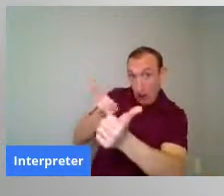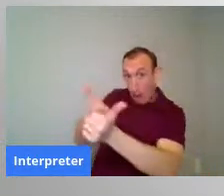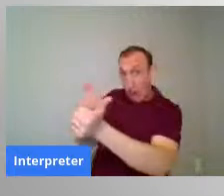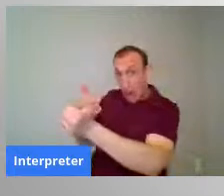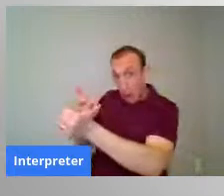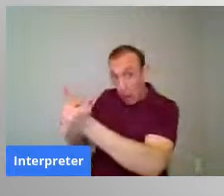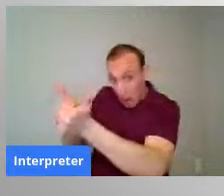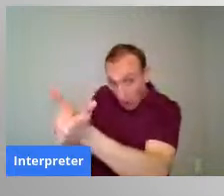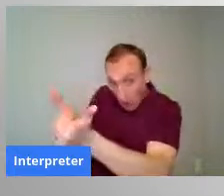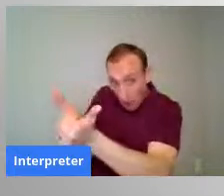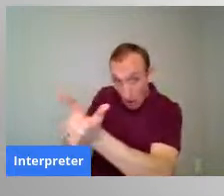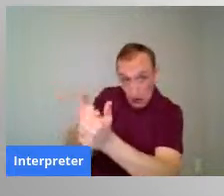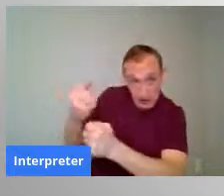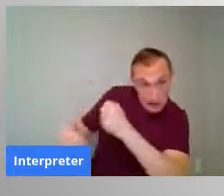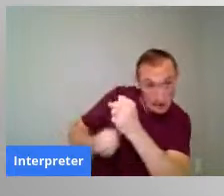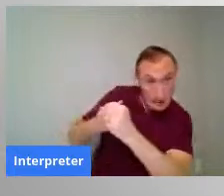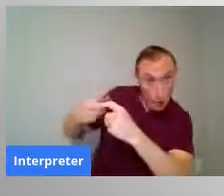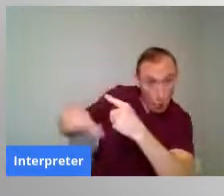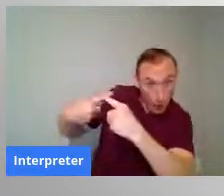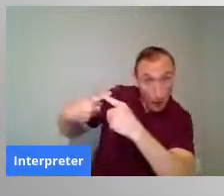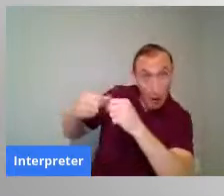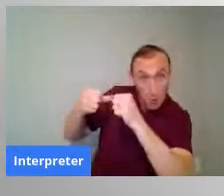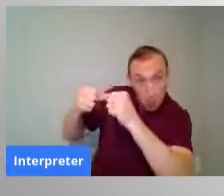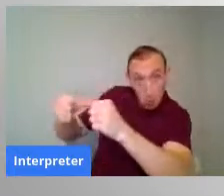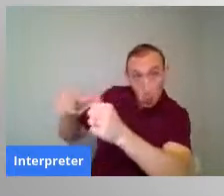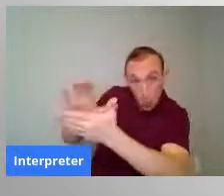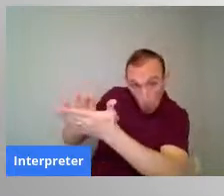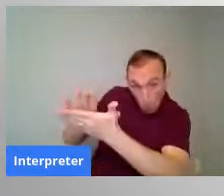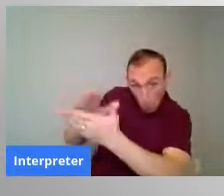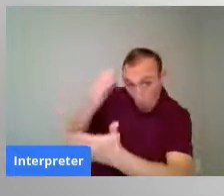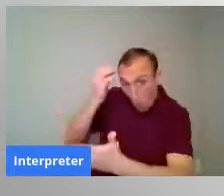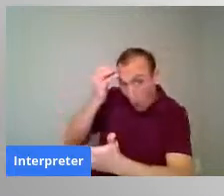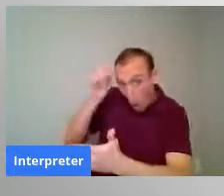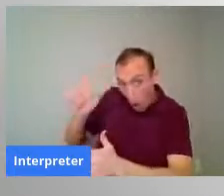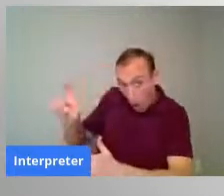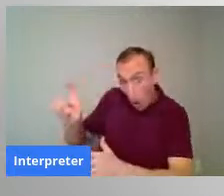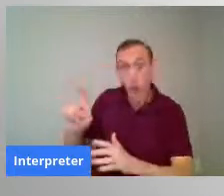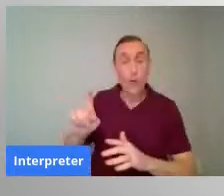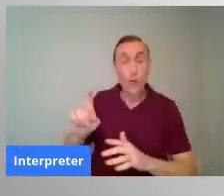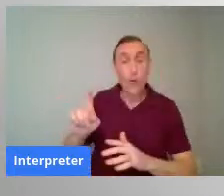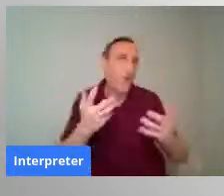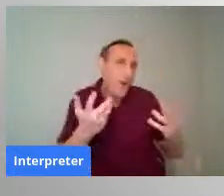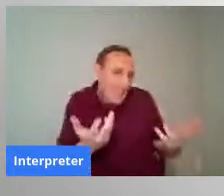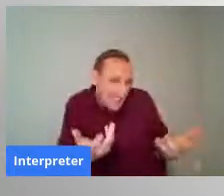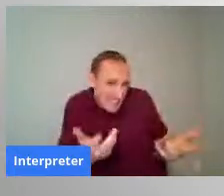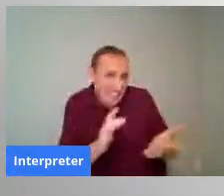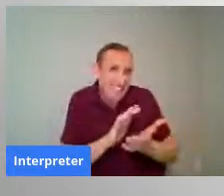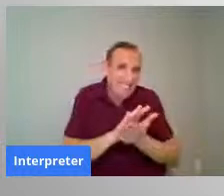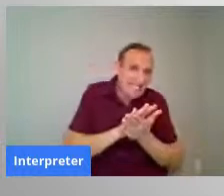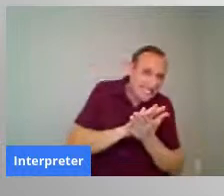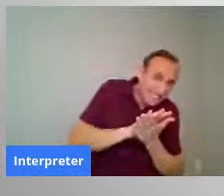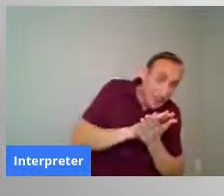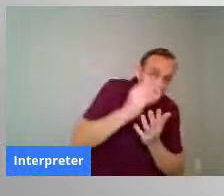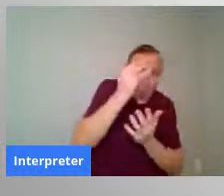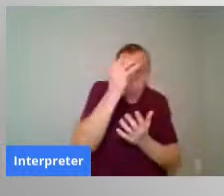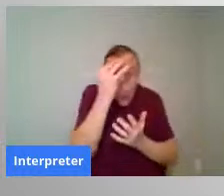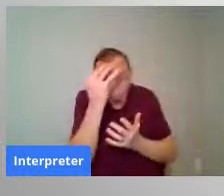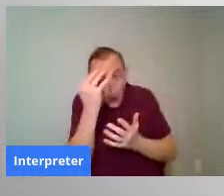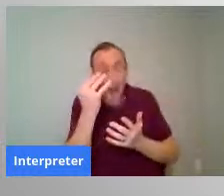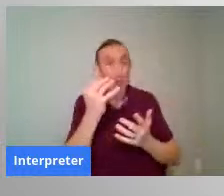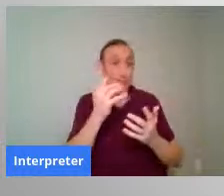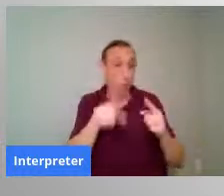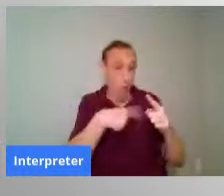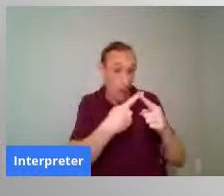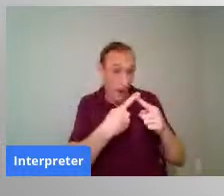No, we have, well, I'm sure we've thought about it in our minds, but not in terms of planning a calendar. No, we have thought about everything